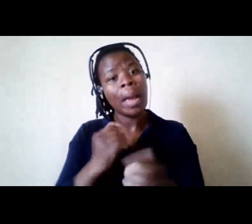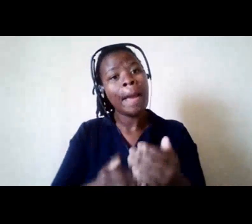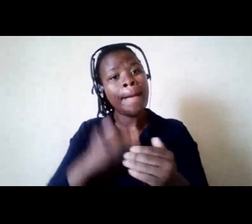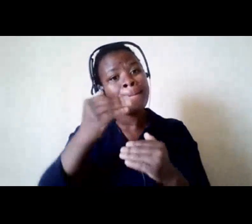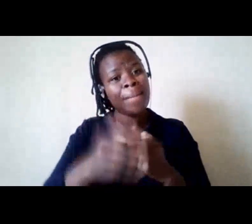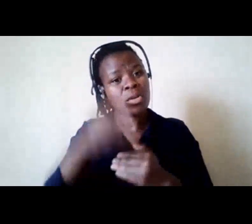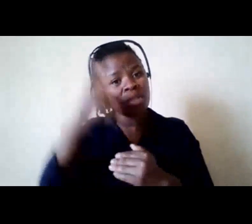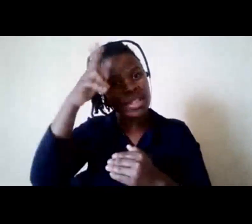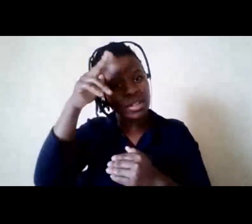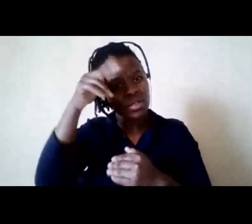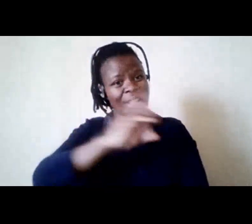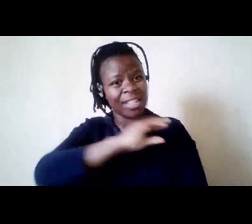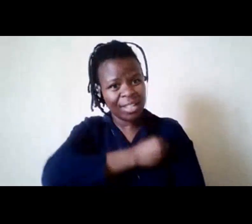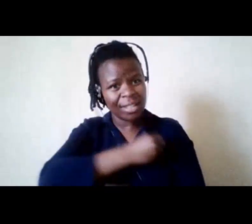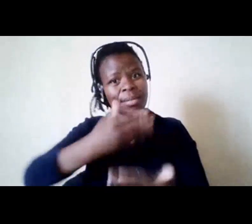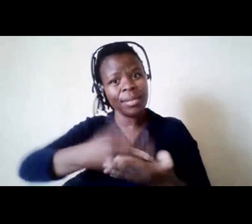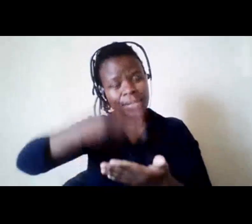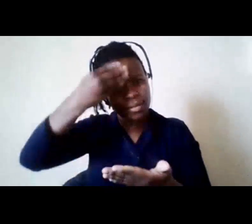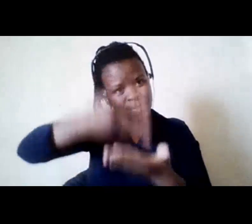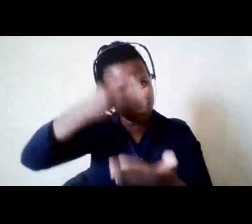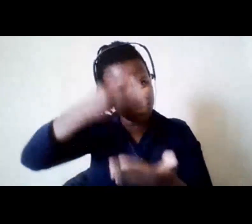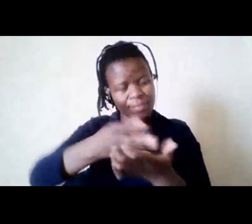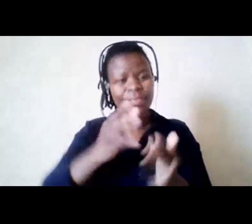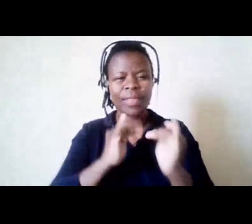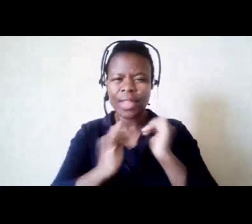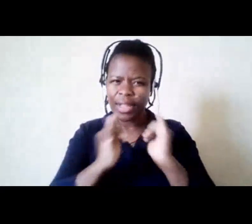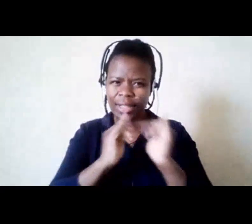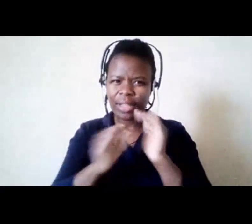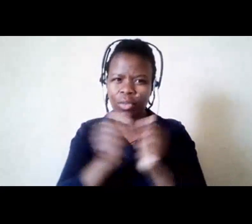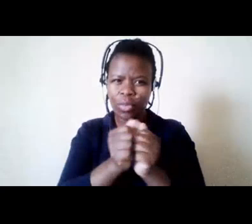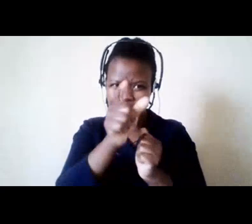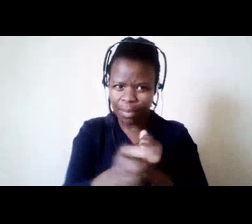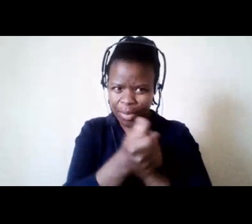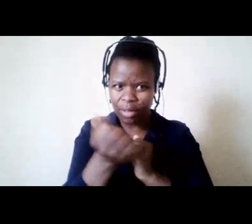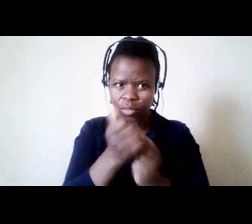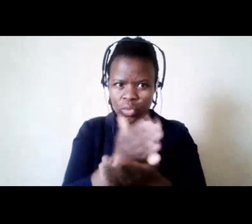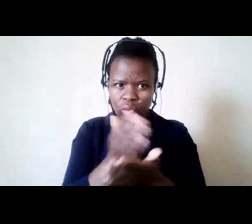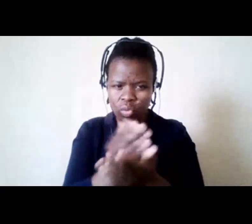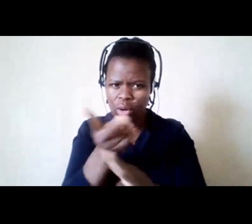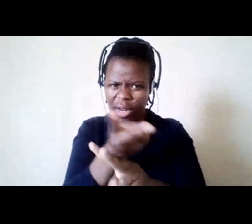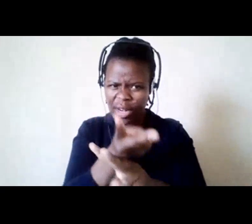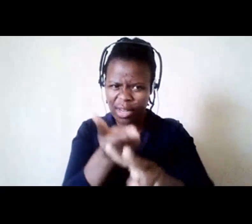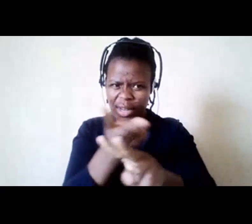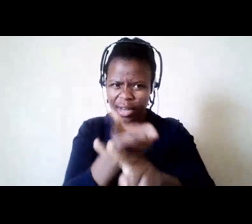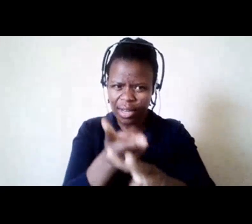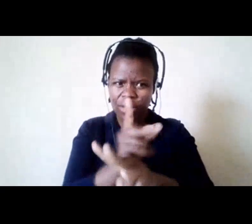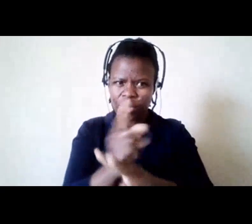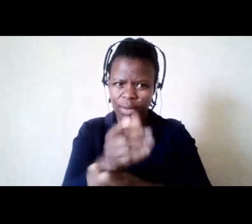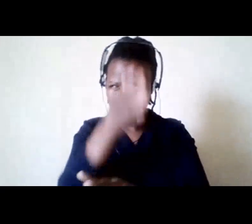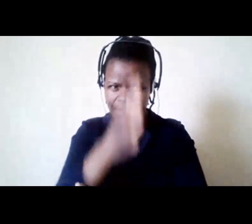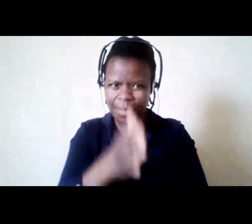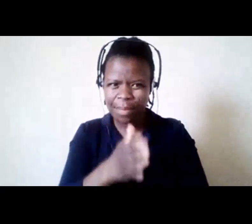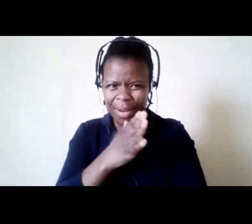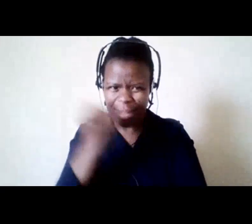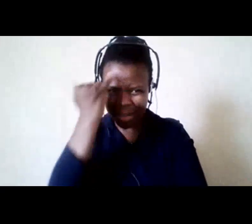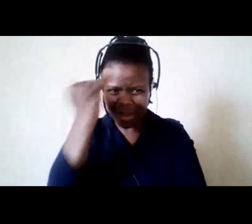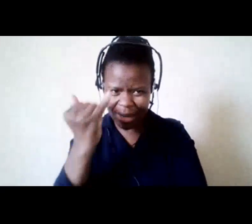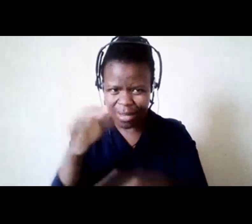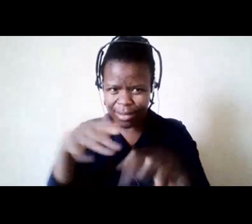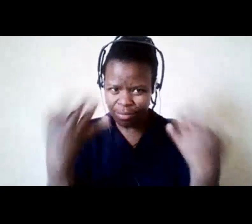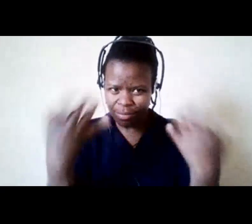did an interview with somebody, and the realization that parents have no idea